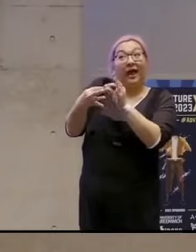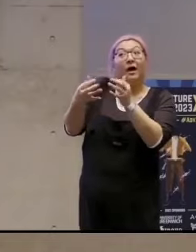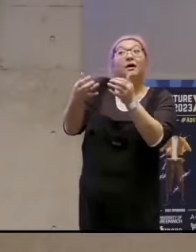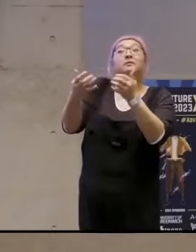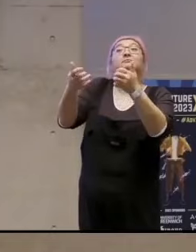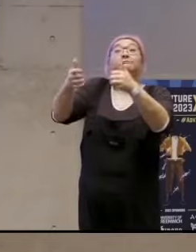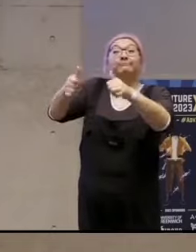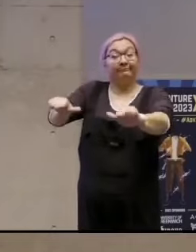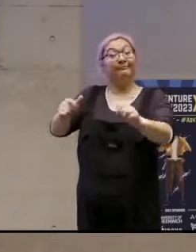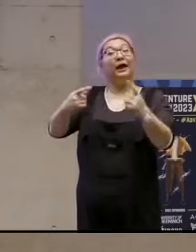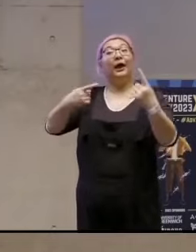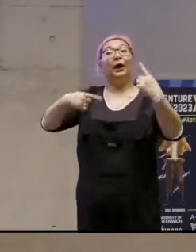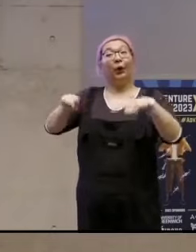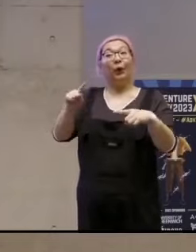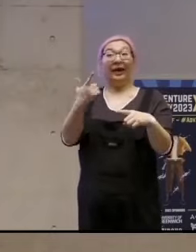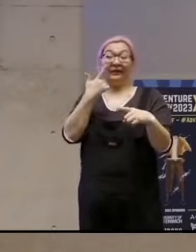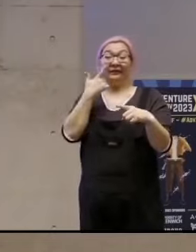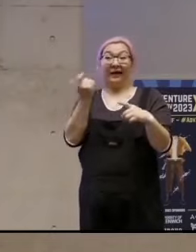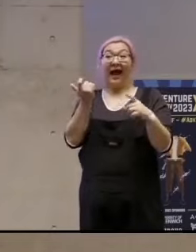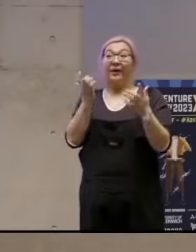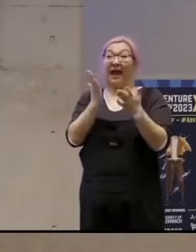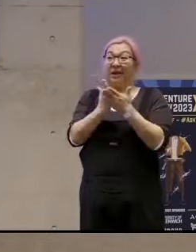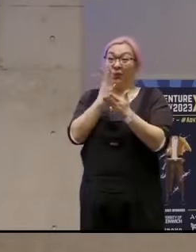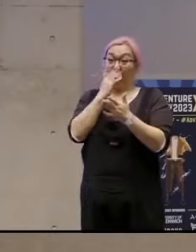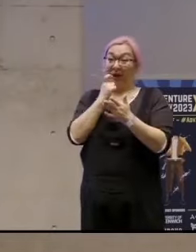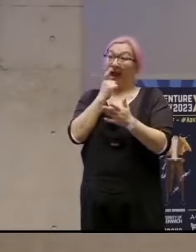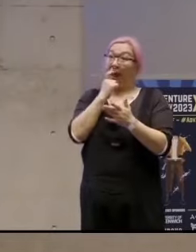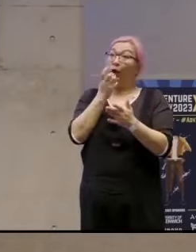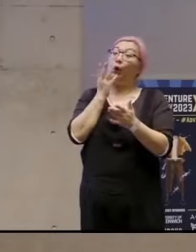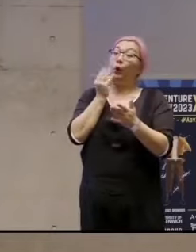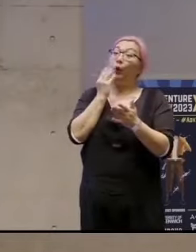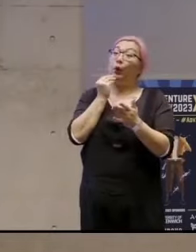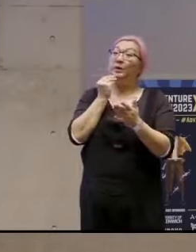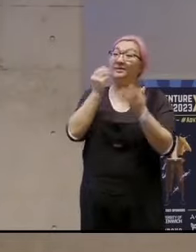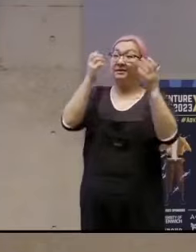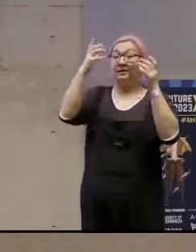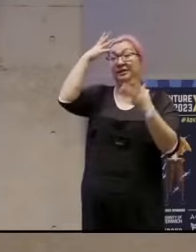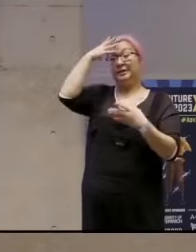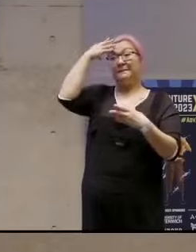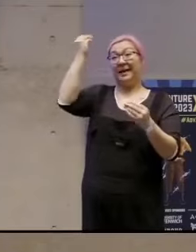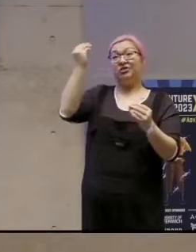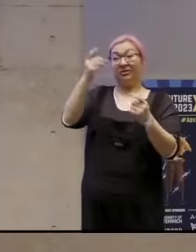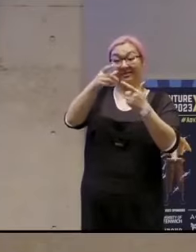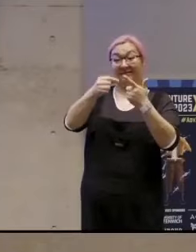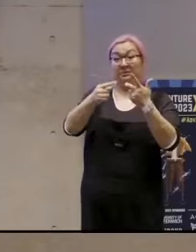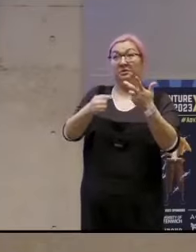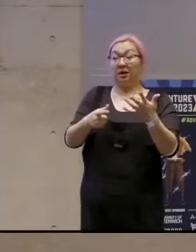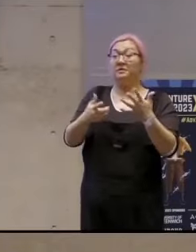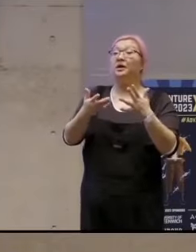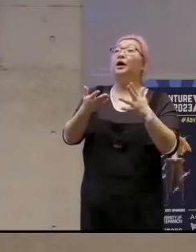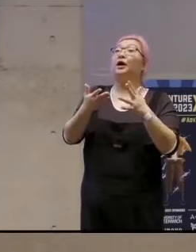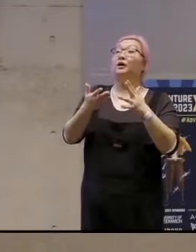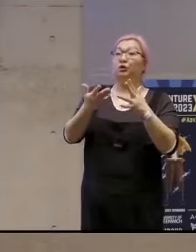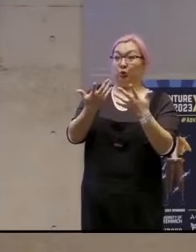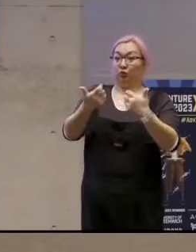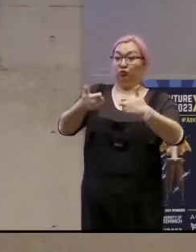to use dementia symptoms to solve game design problems. So for instance, the player